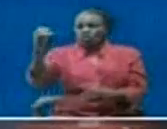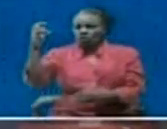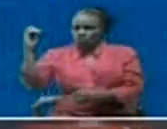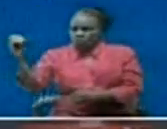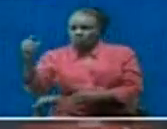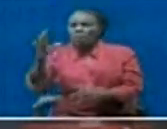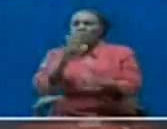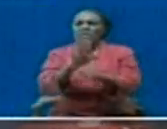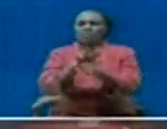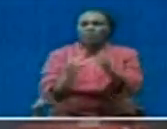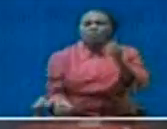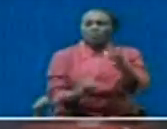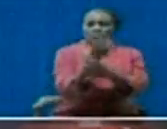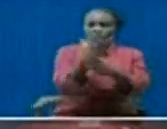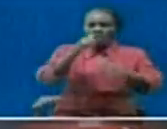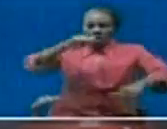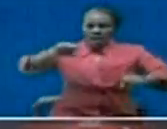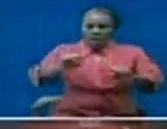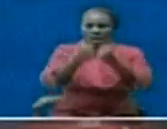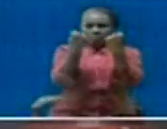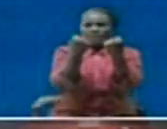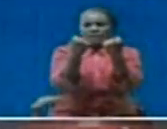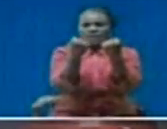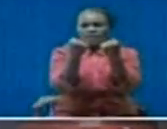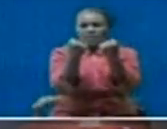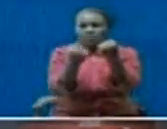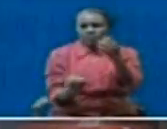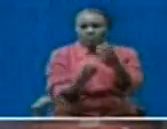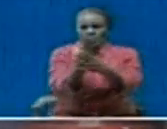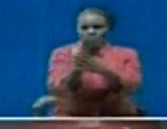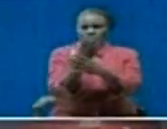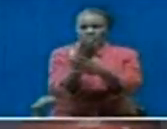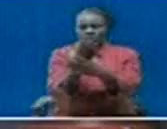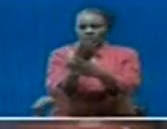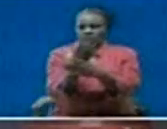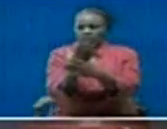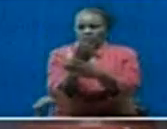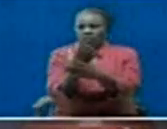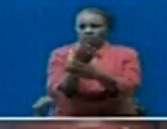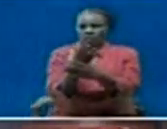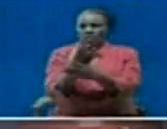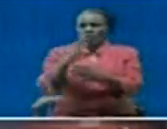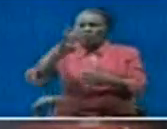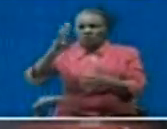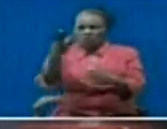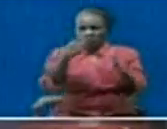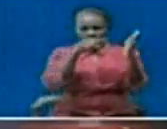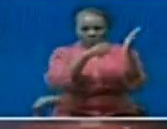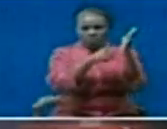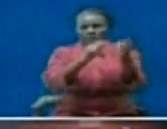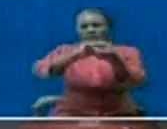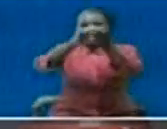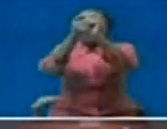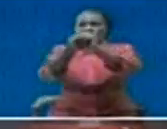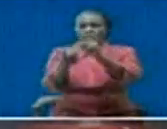of them derive from the events that triggered off the fall of the Iron Curtain. The four issues that, and part of the reform